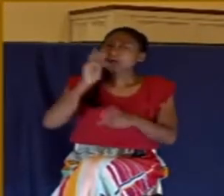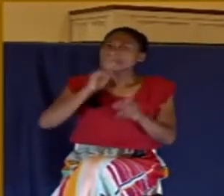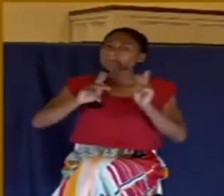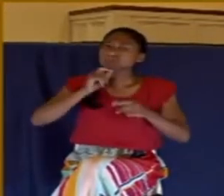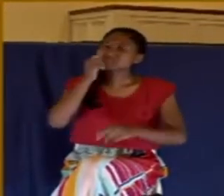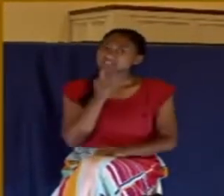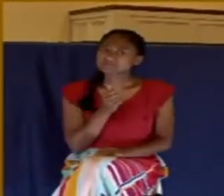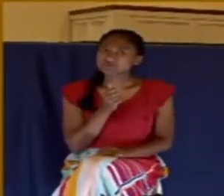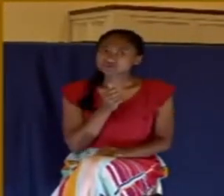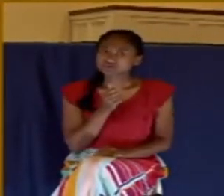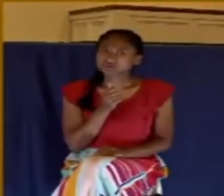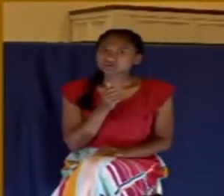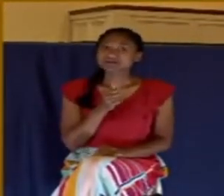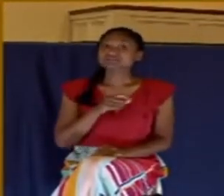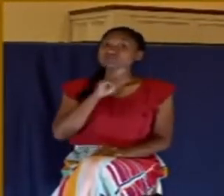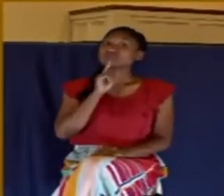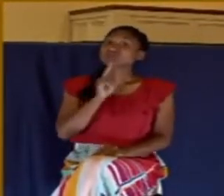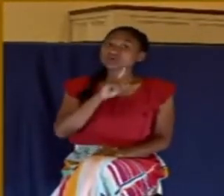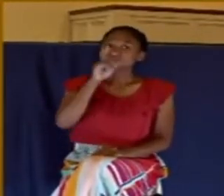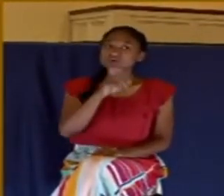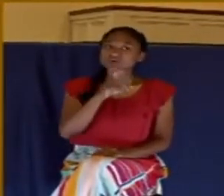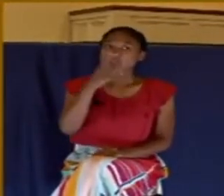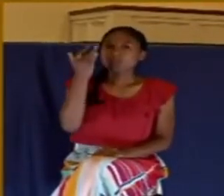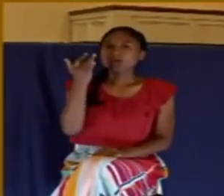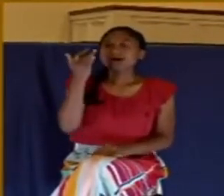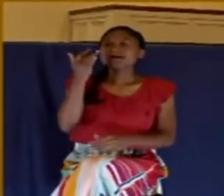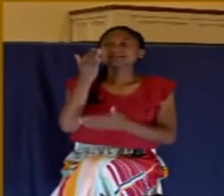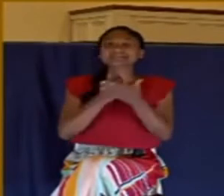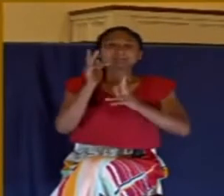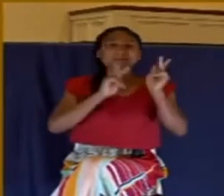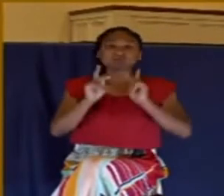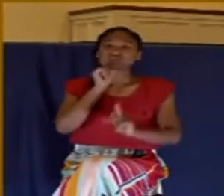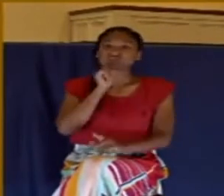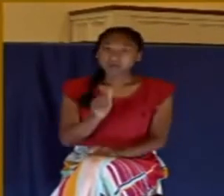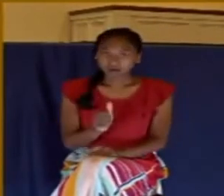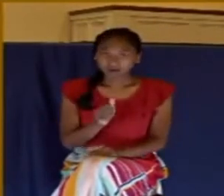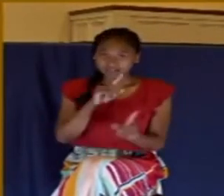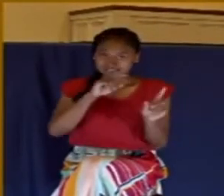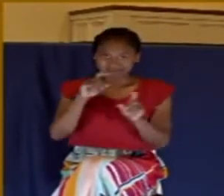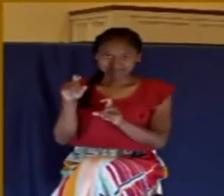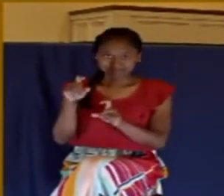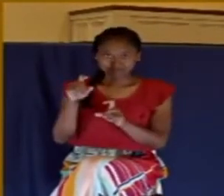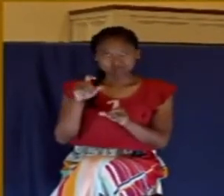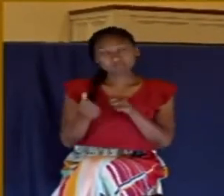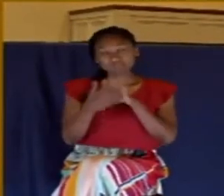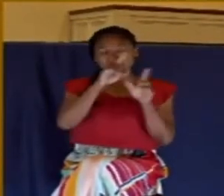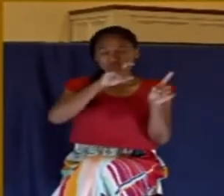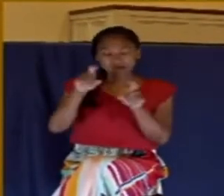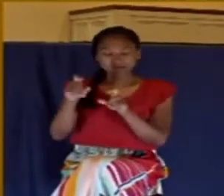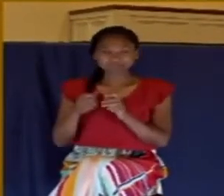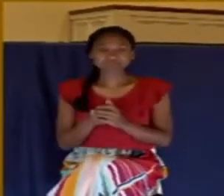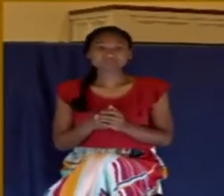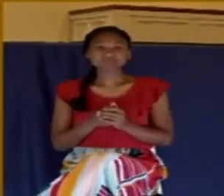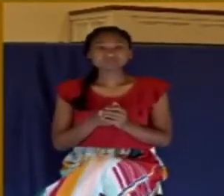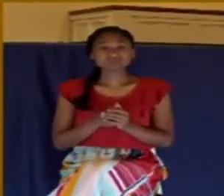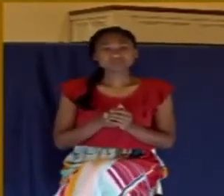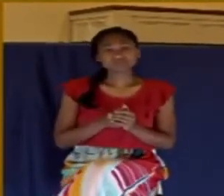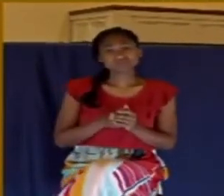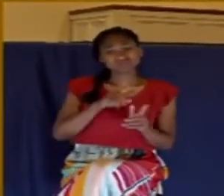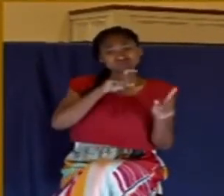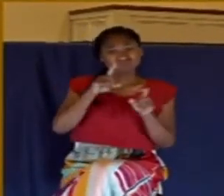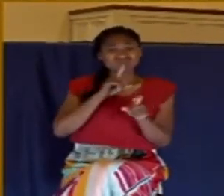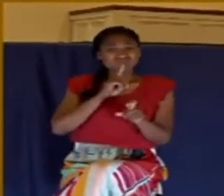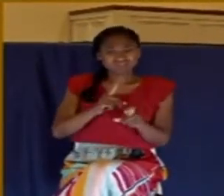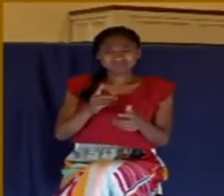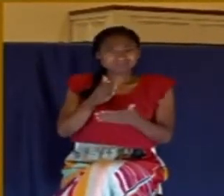some do not. And so trials are a part of the Christian life. In fact, go back to chapter 1 in 1